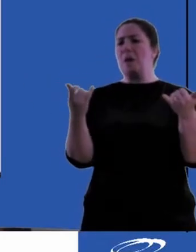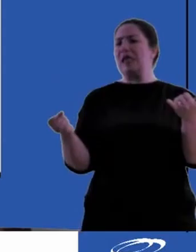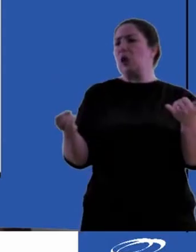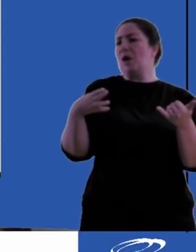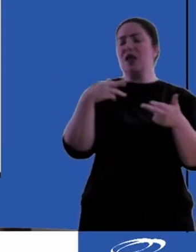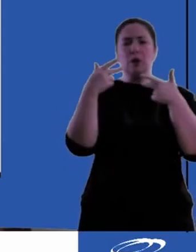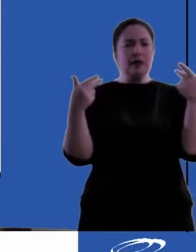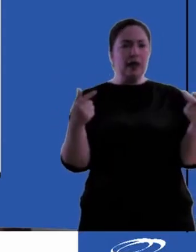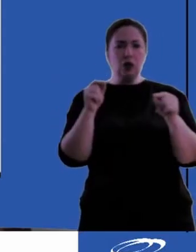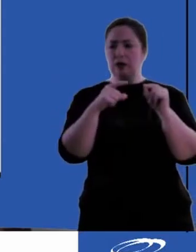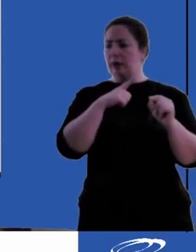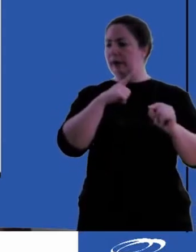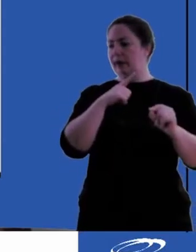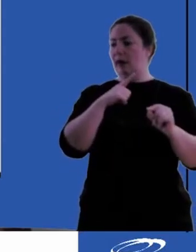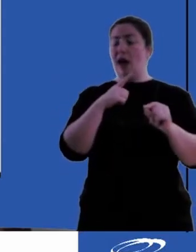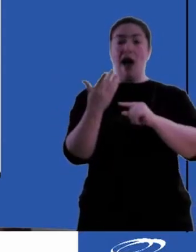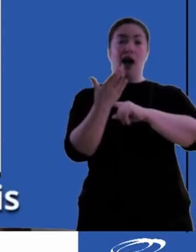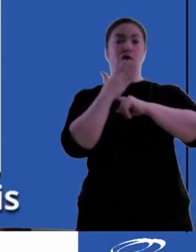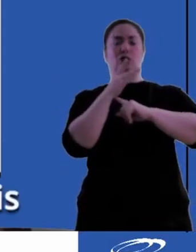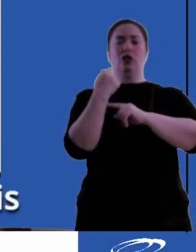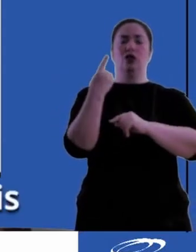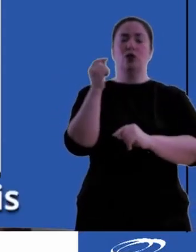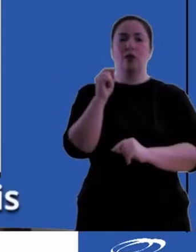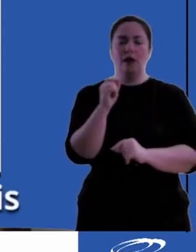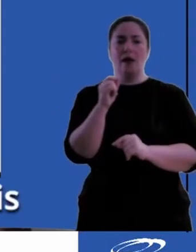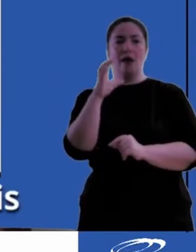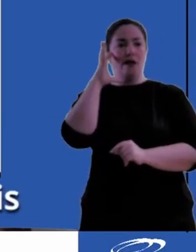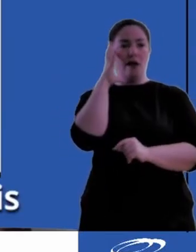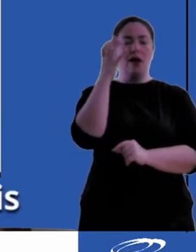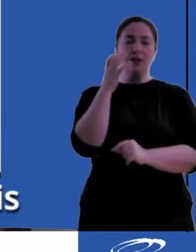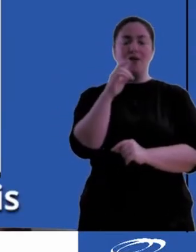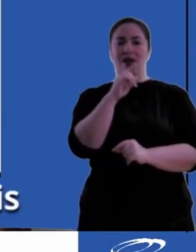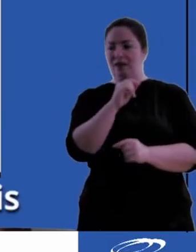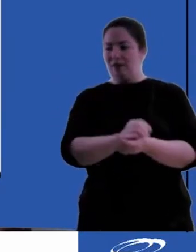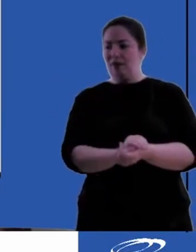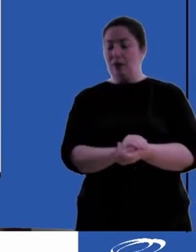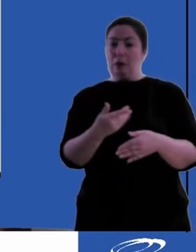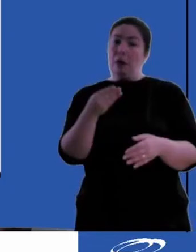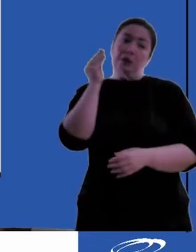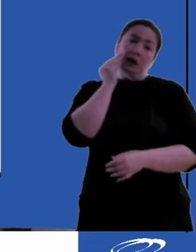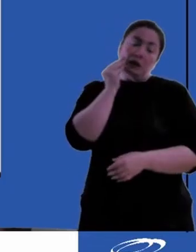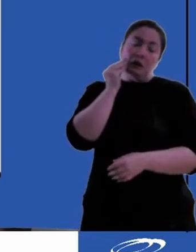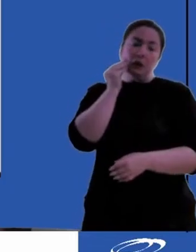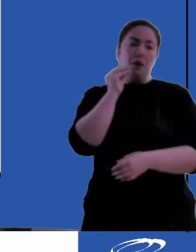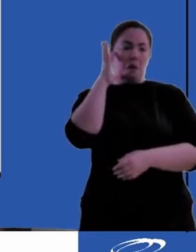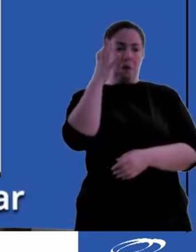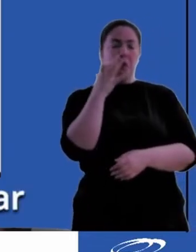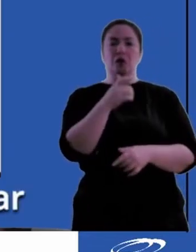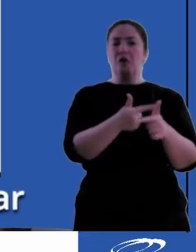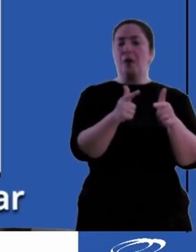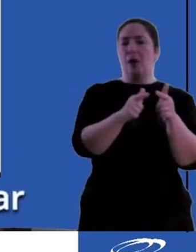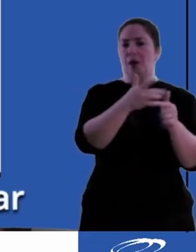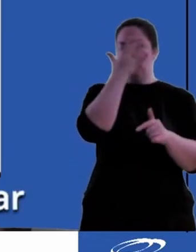microbiology laboratory. And so that over time, we're seeing more and more cases of periprosthetic joint infection due to the number